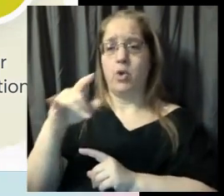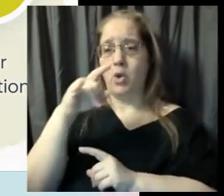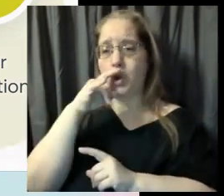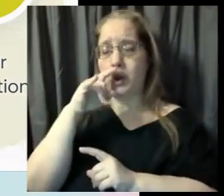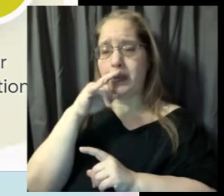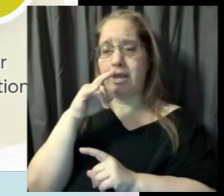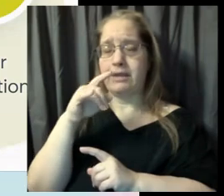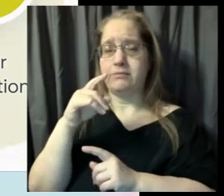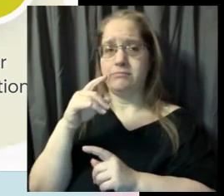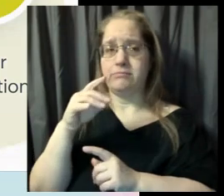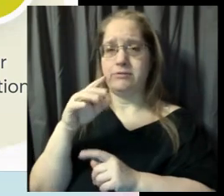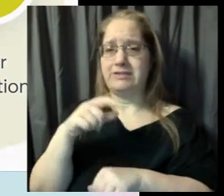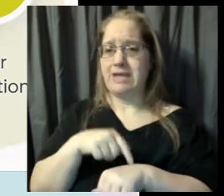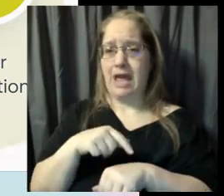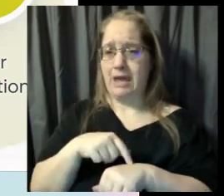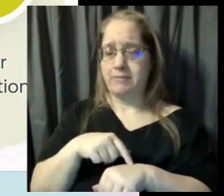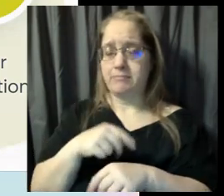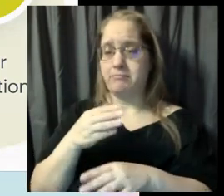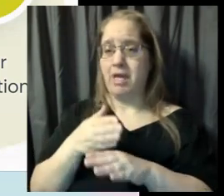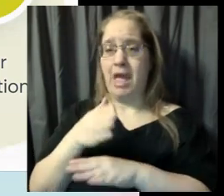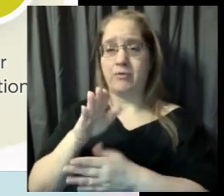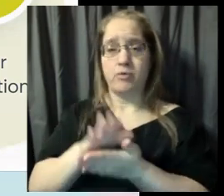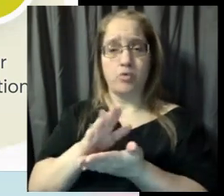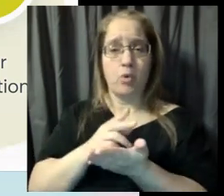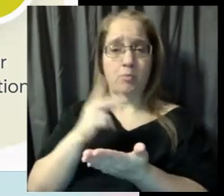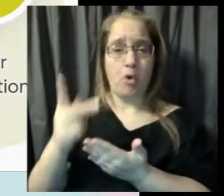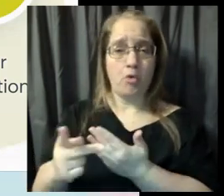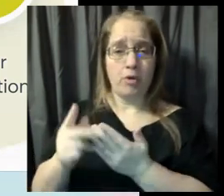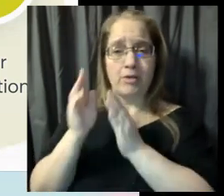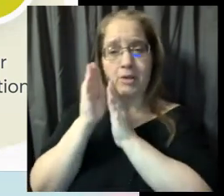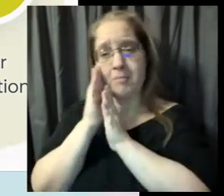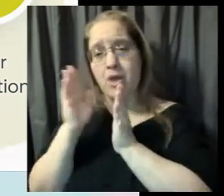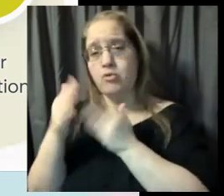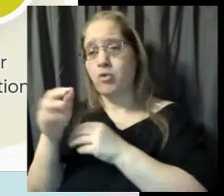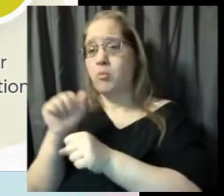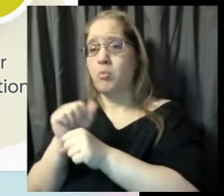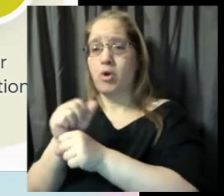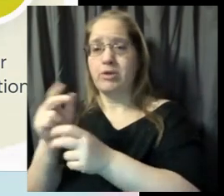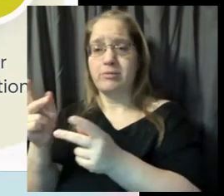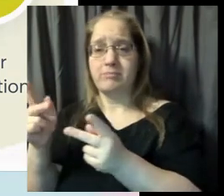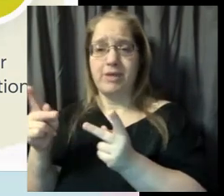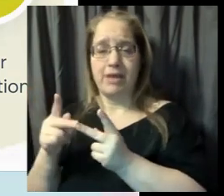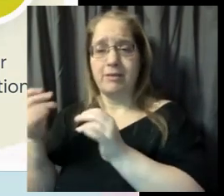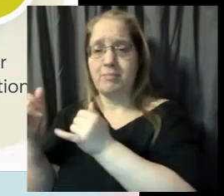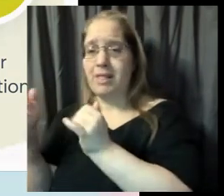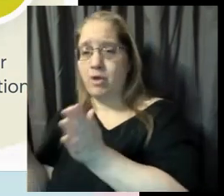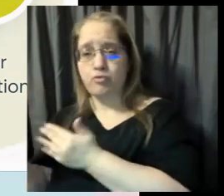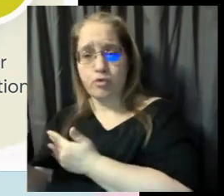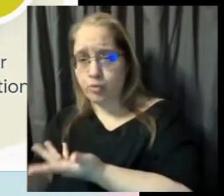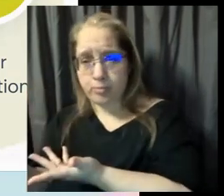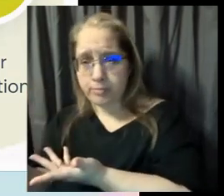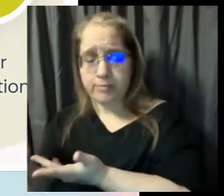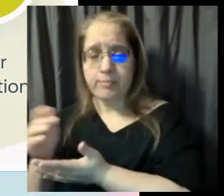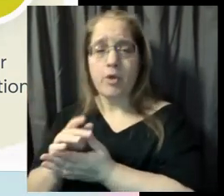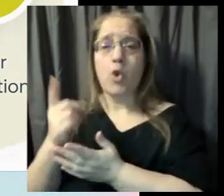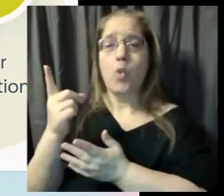their time in. This can be after-school programs, their bedroom, workspace, or playroom. One of the best ways to help your child